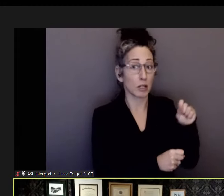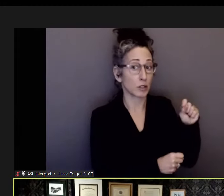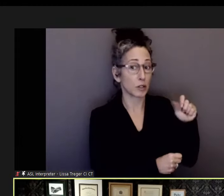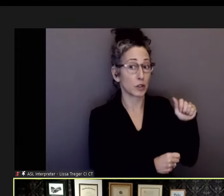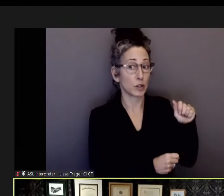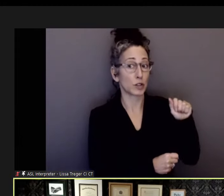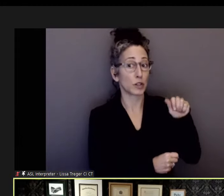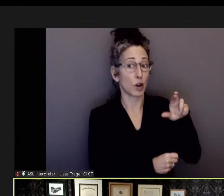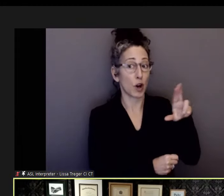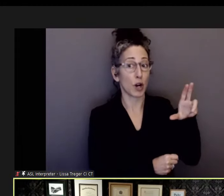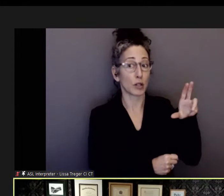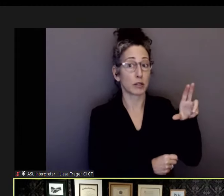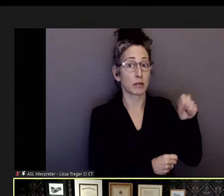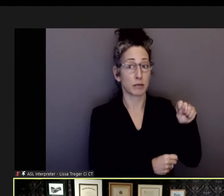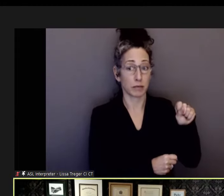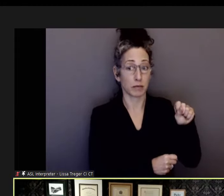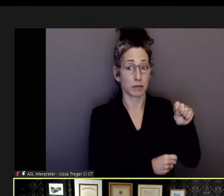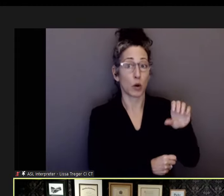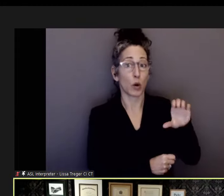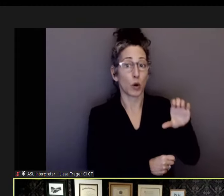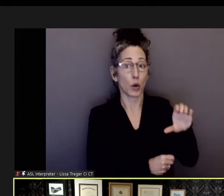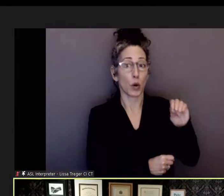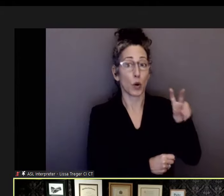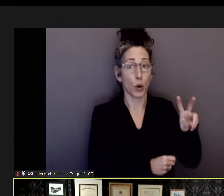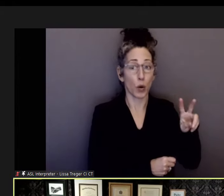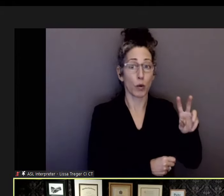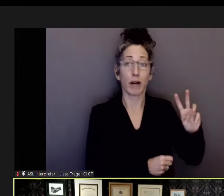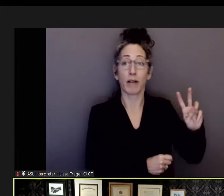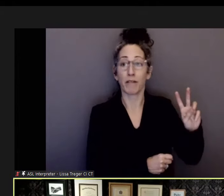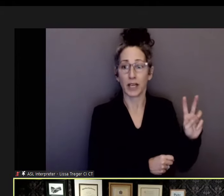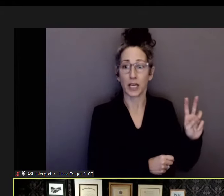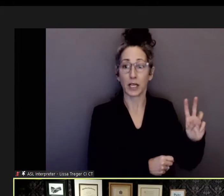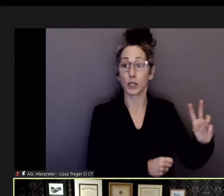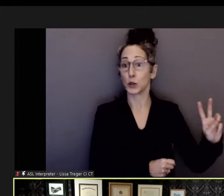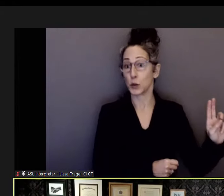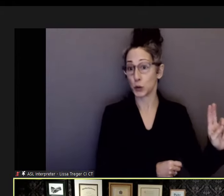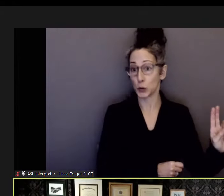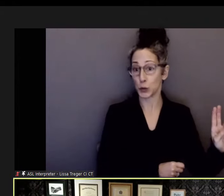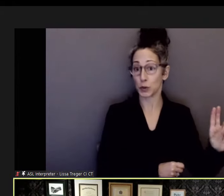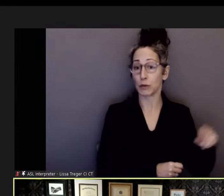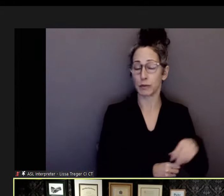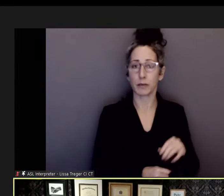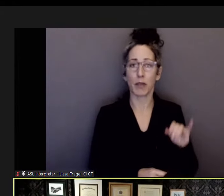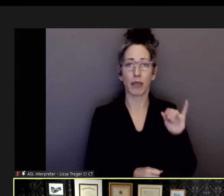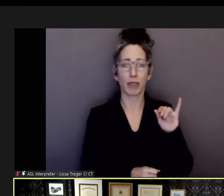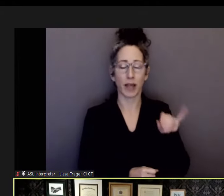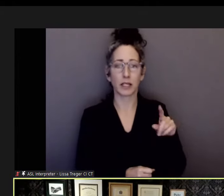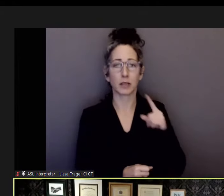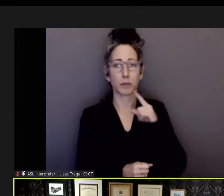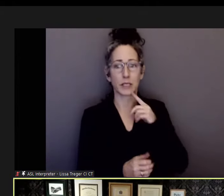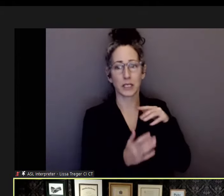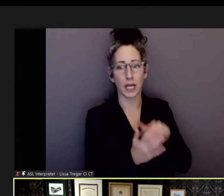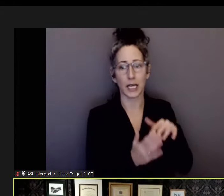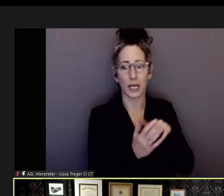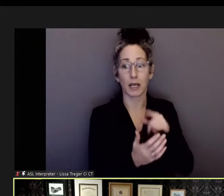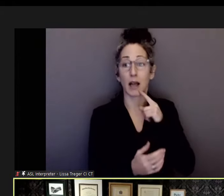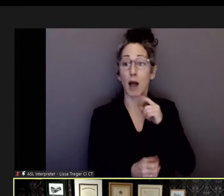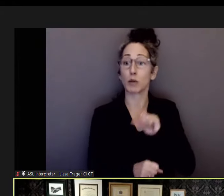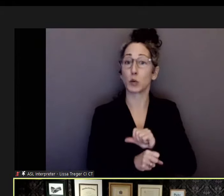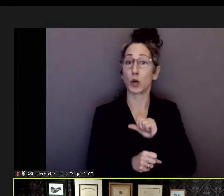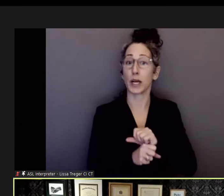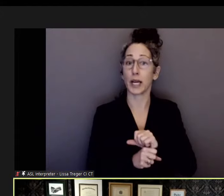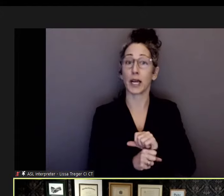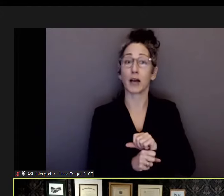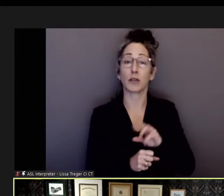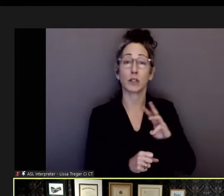SARS-CoV-2 is just one of many coronaviruses we've been studying. Actually, I was on the ground at the World Health Organization